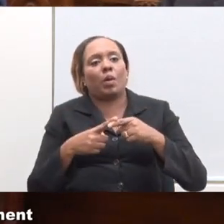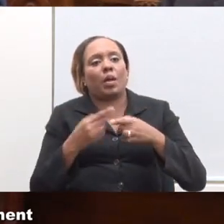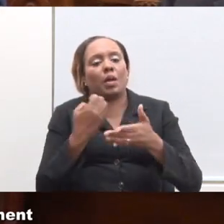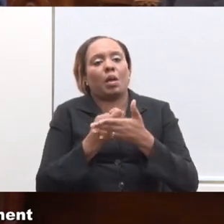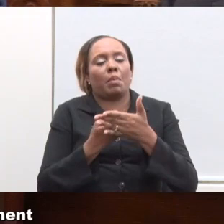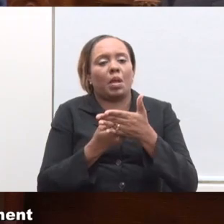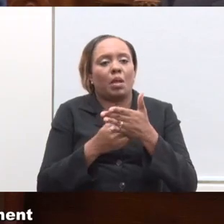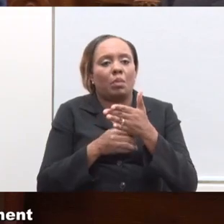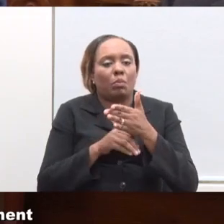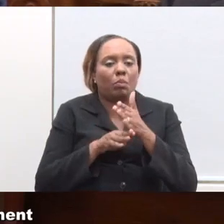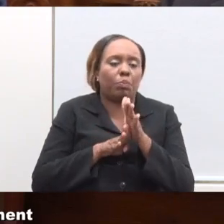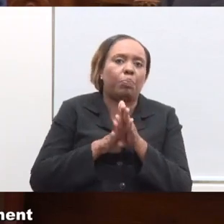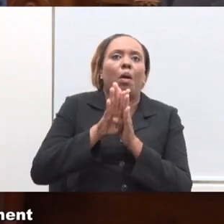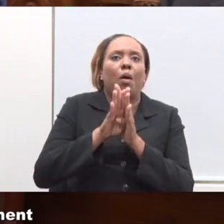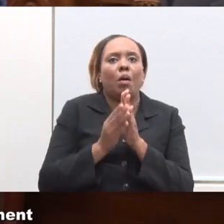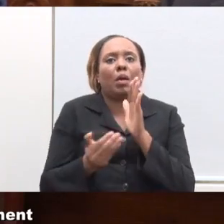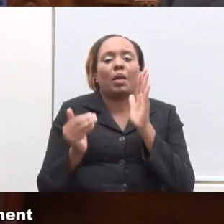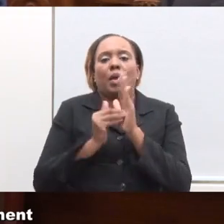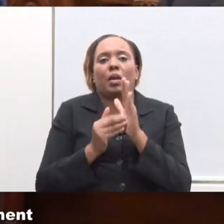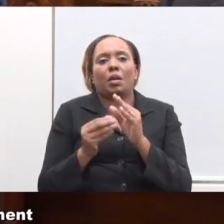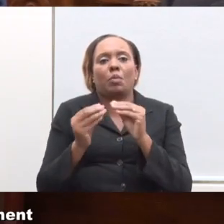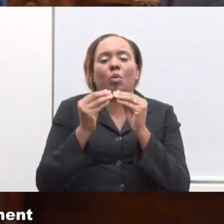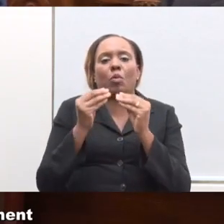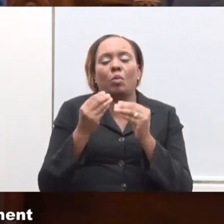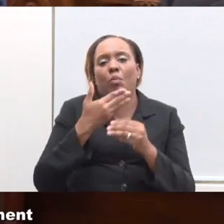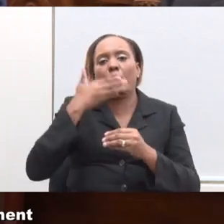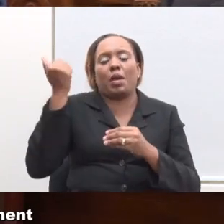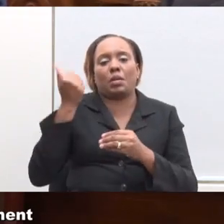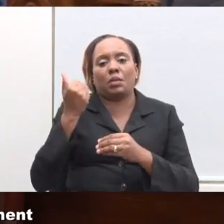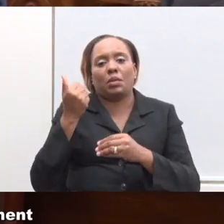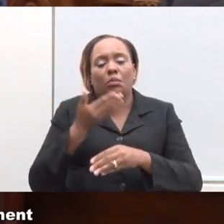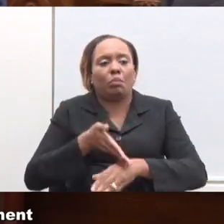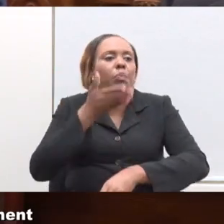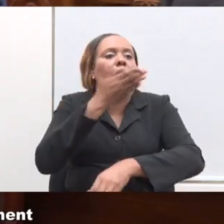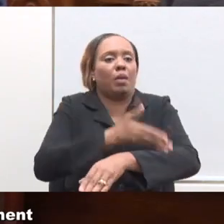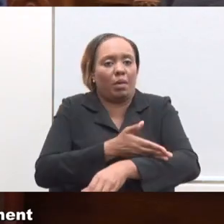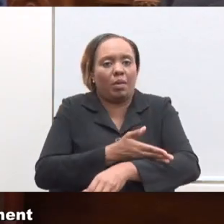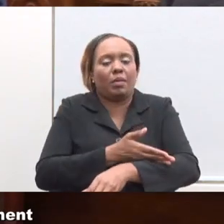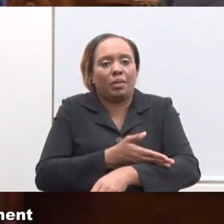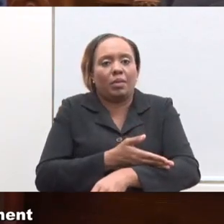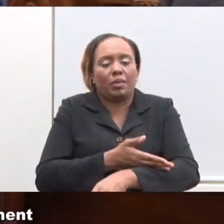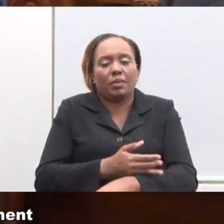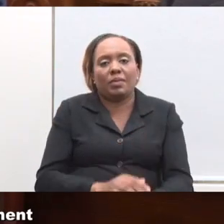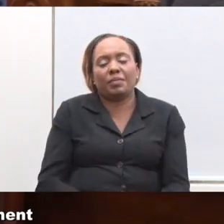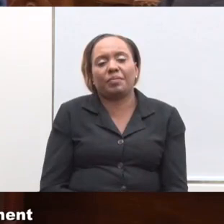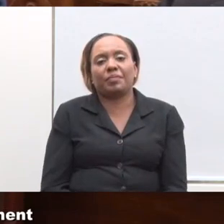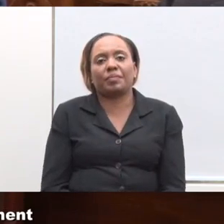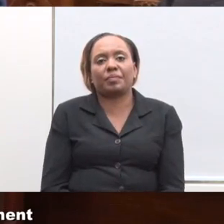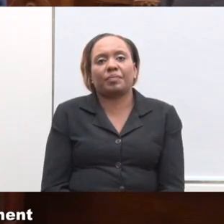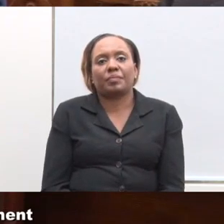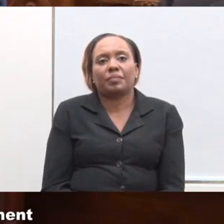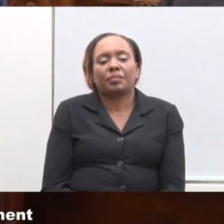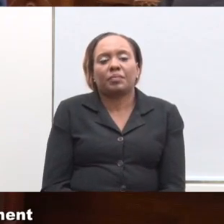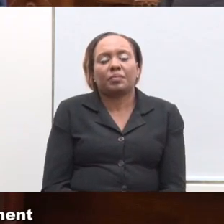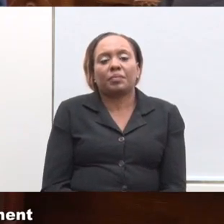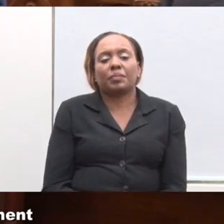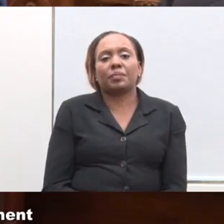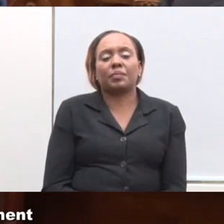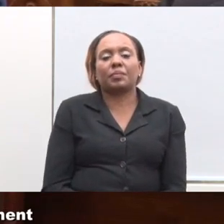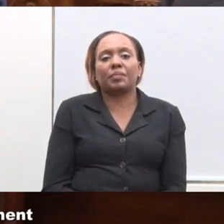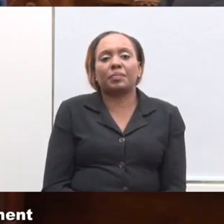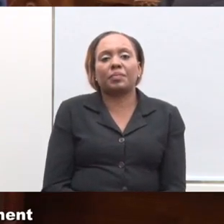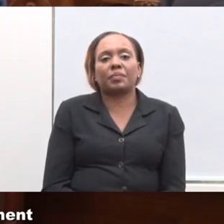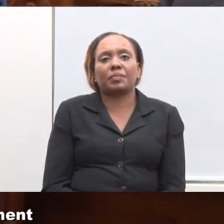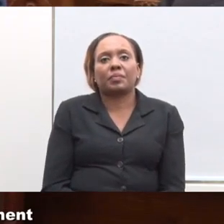bigger and better looking and more attractive as they go into the marketplace. I recognize that